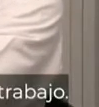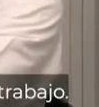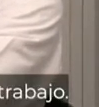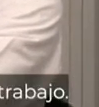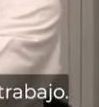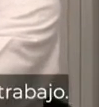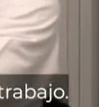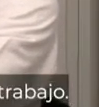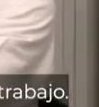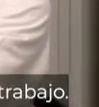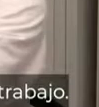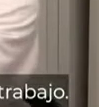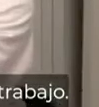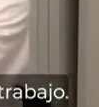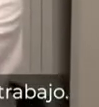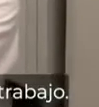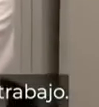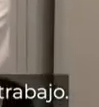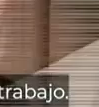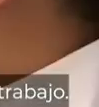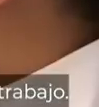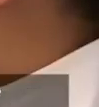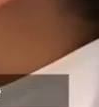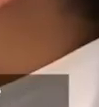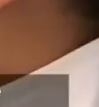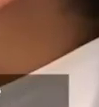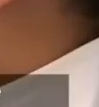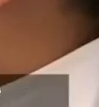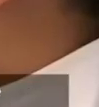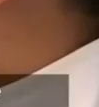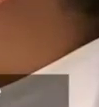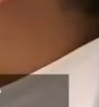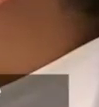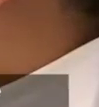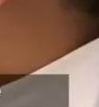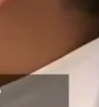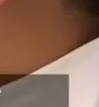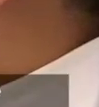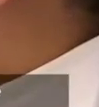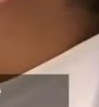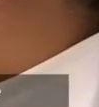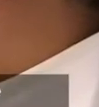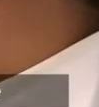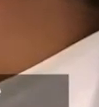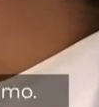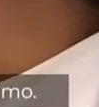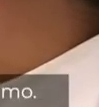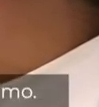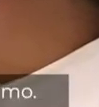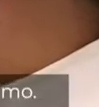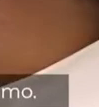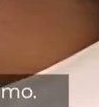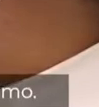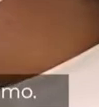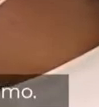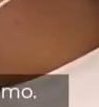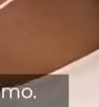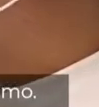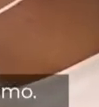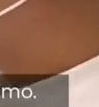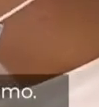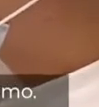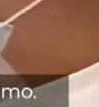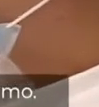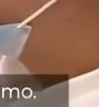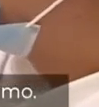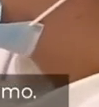This material is the specific and adequate material for the activities that you will be carrying out